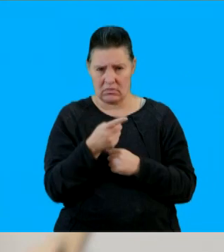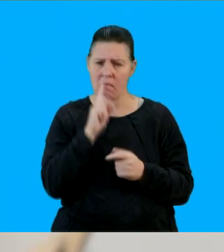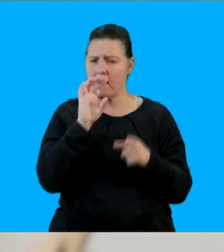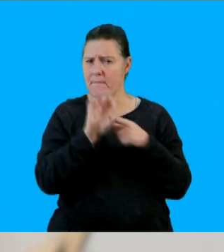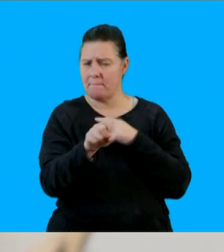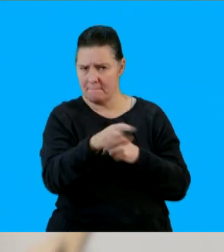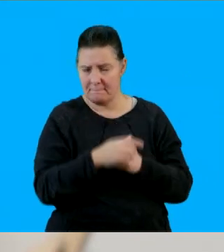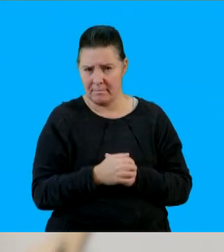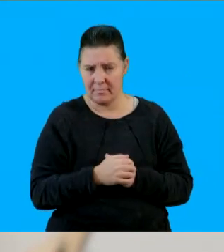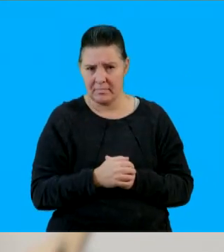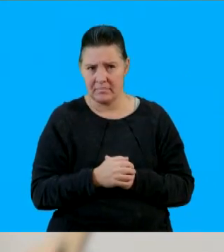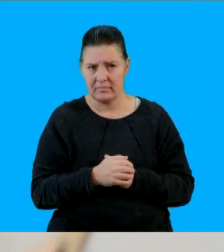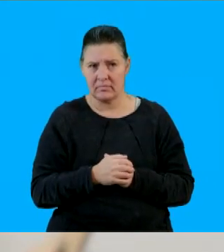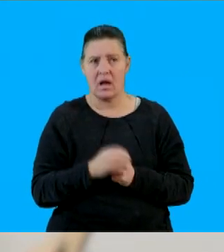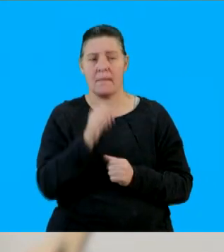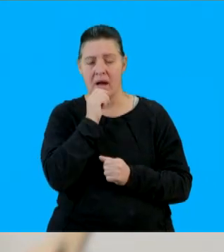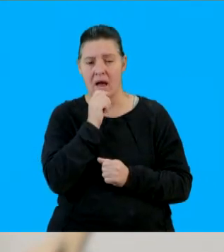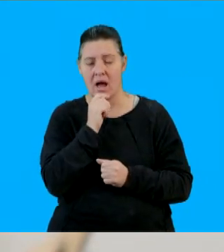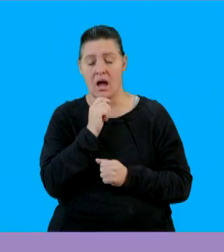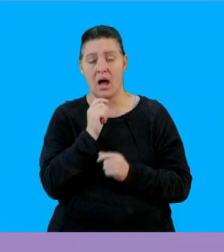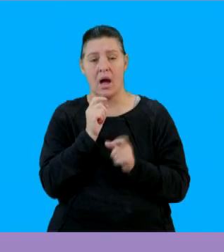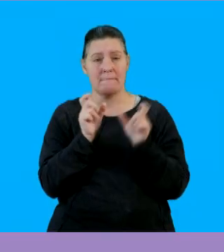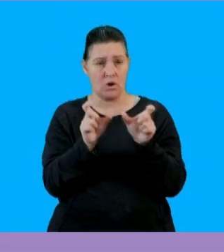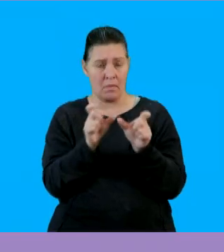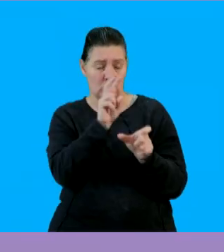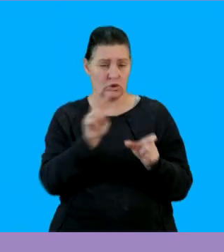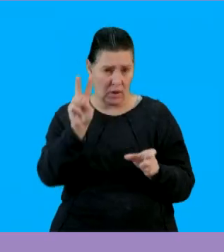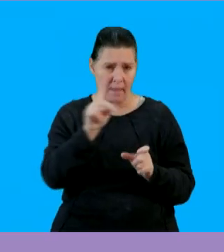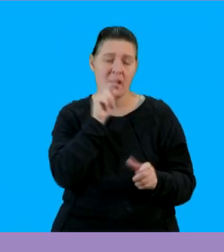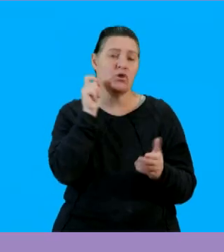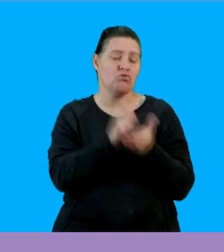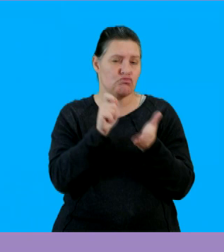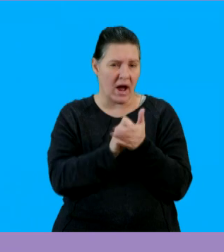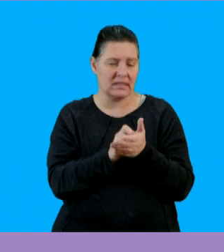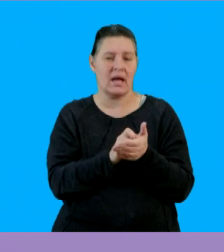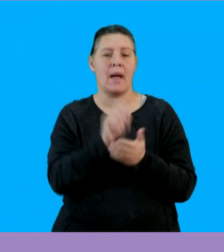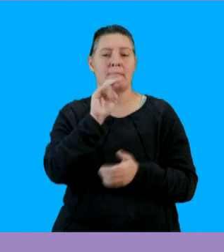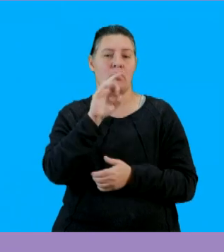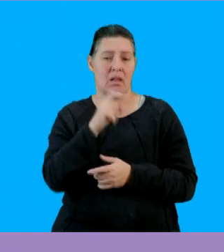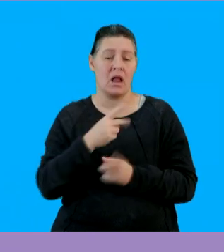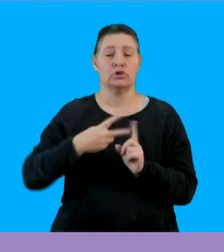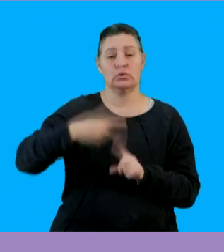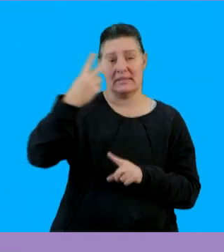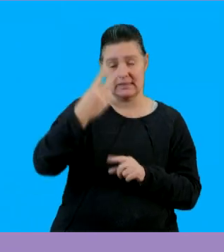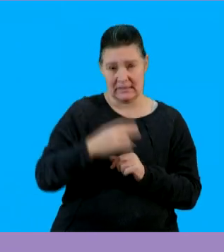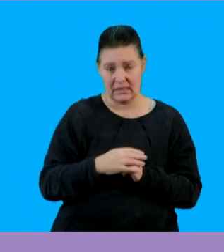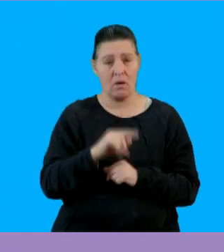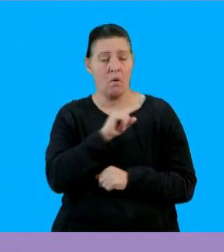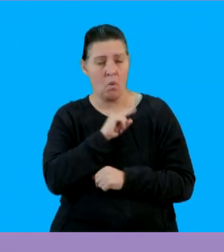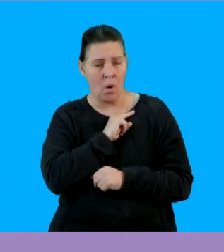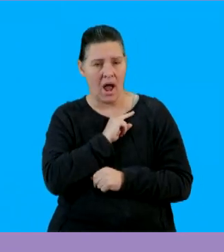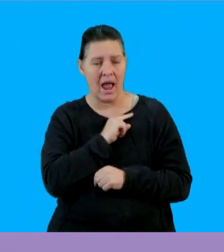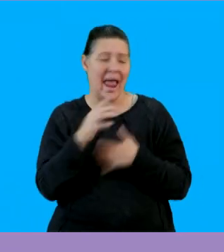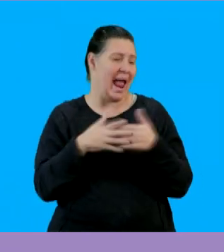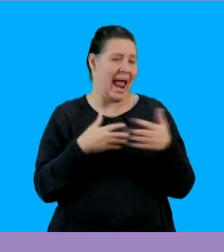can calculate those or determine those. When we square a binomial, we need to write out the binomial